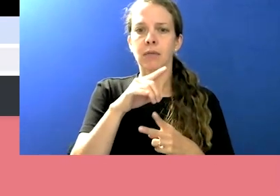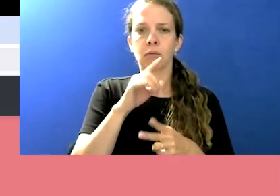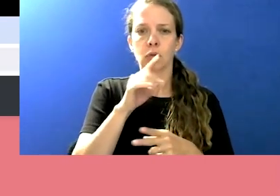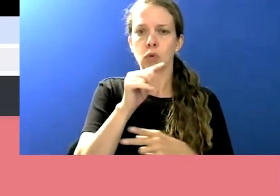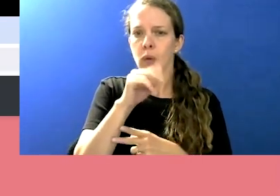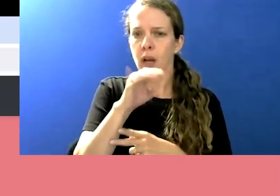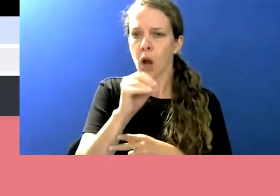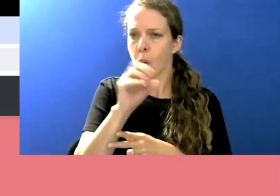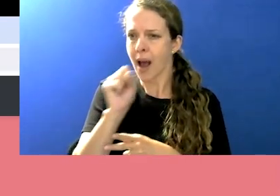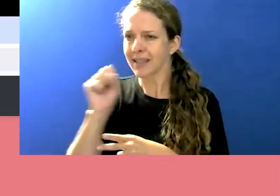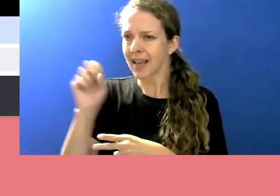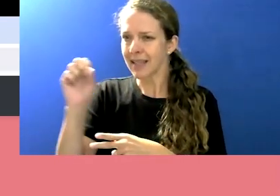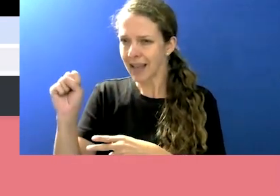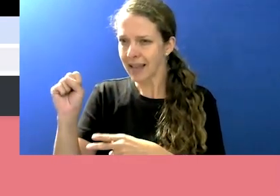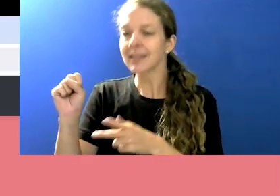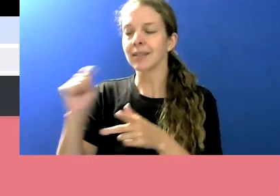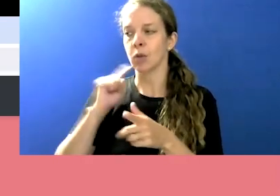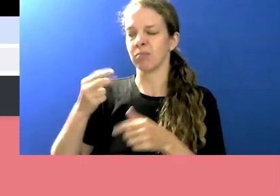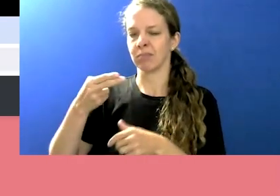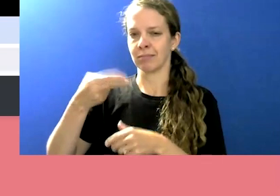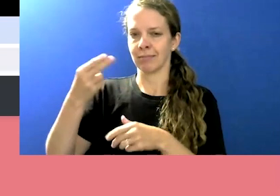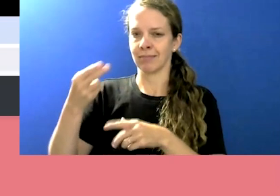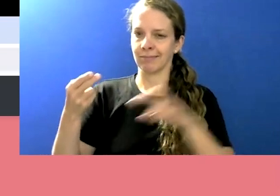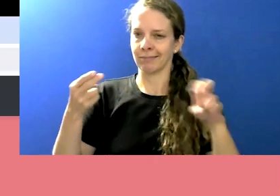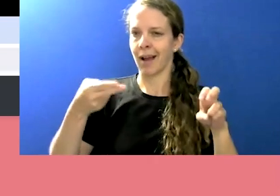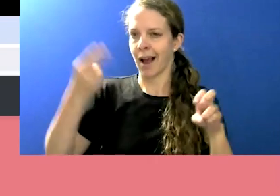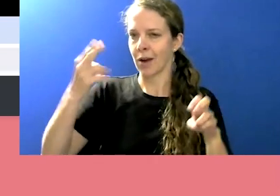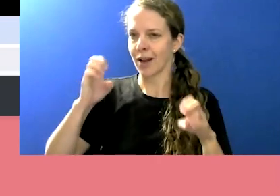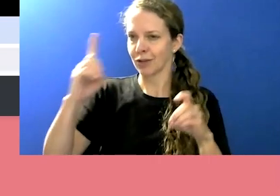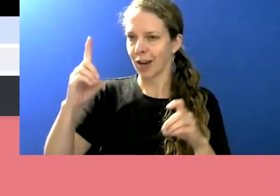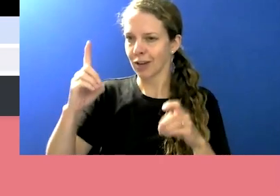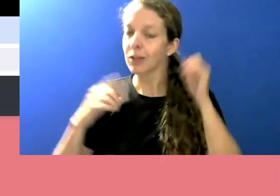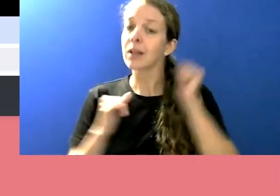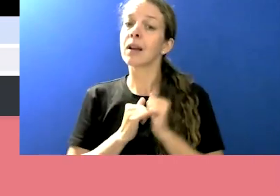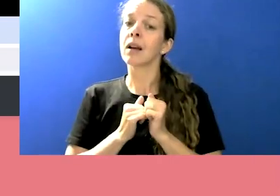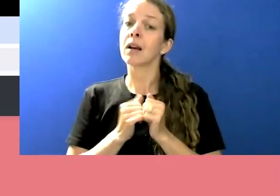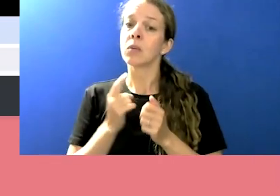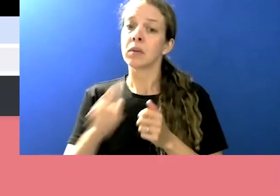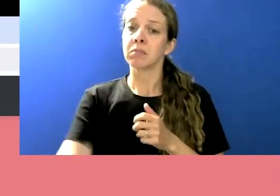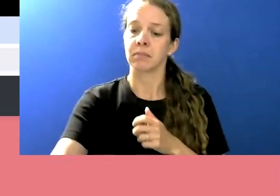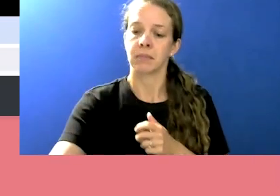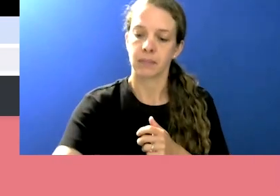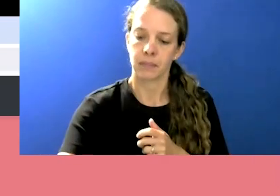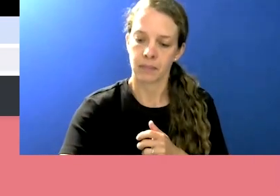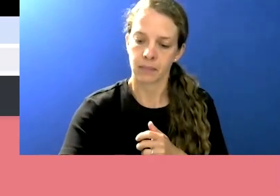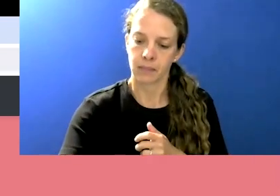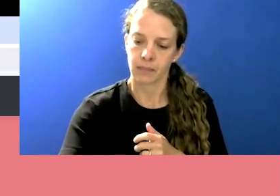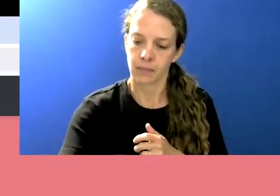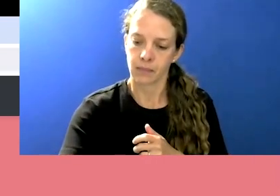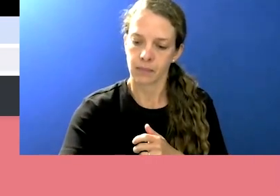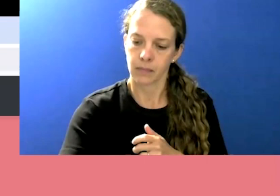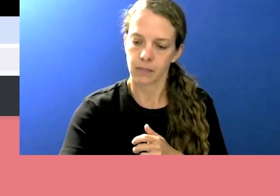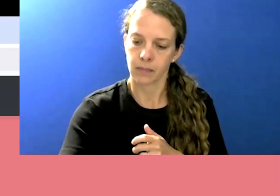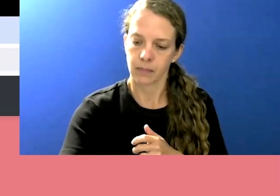into higher education. So most of the times we do get students that just say, you know what, I just want to stay local. I want to stay within Fresno City College. And